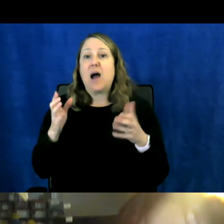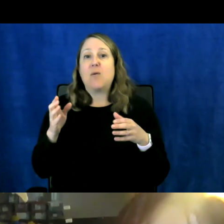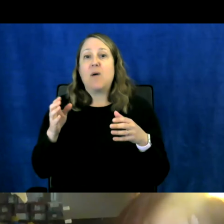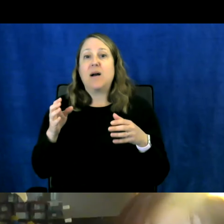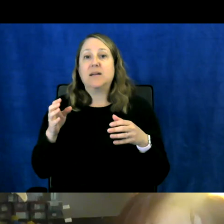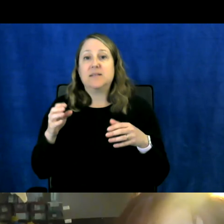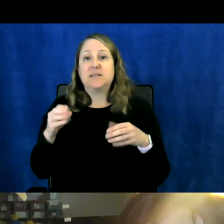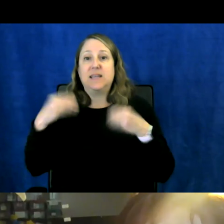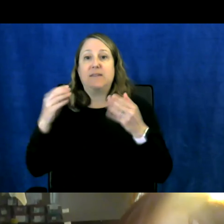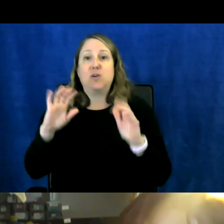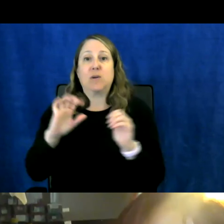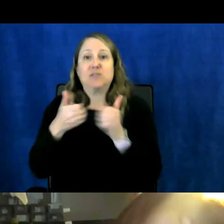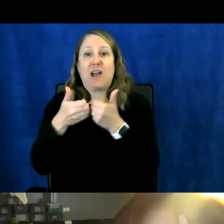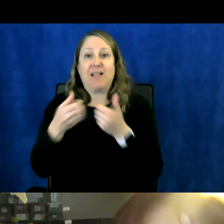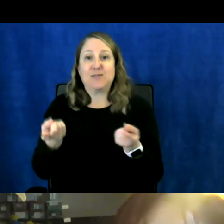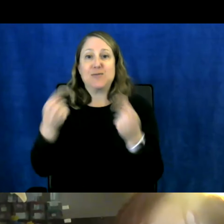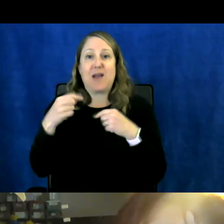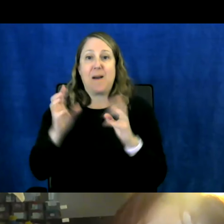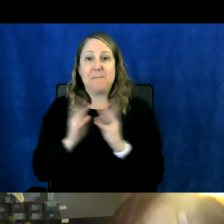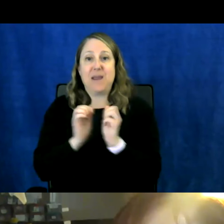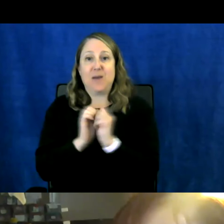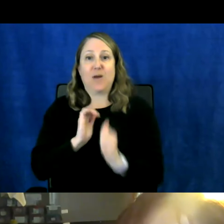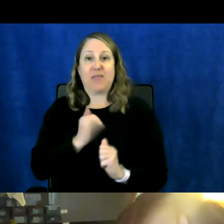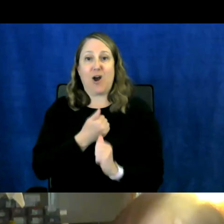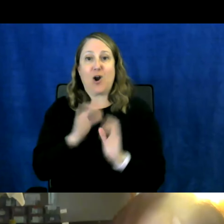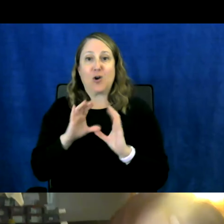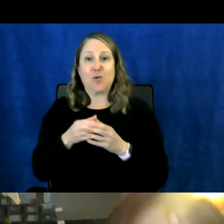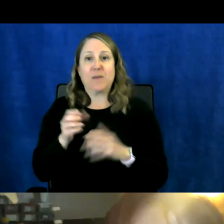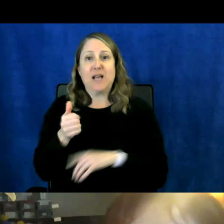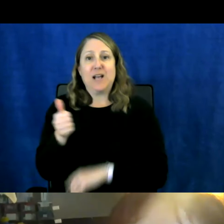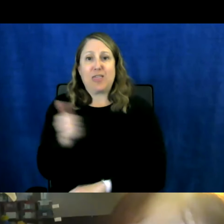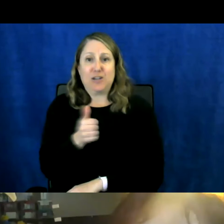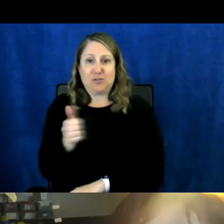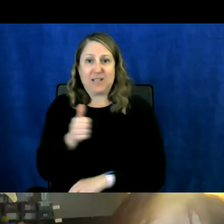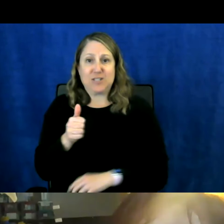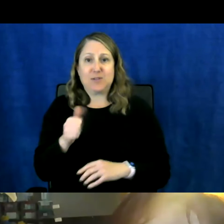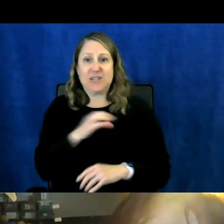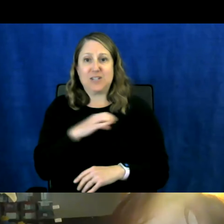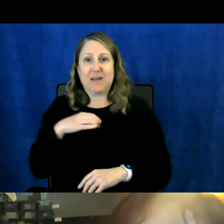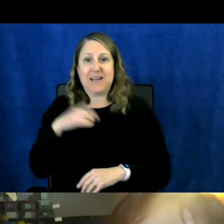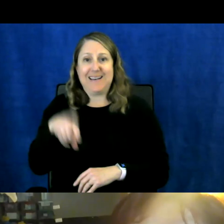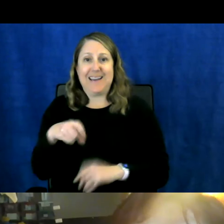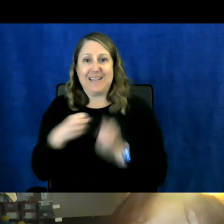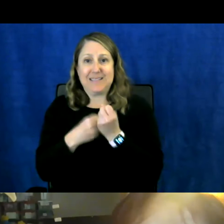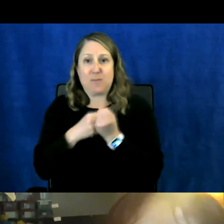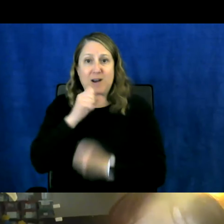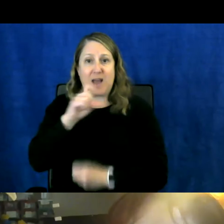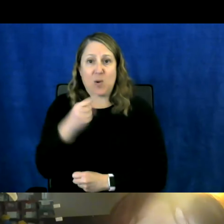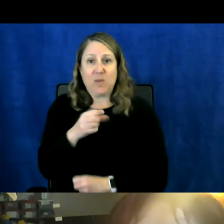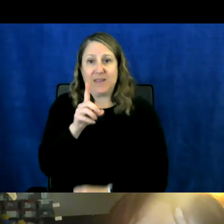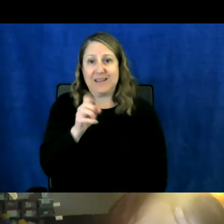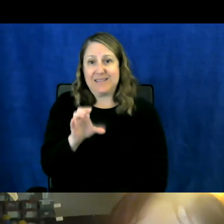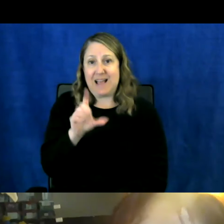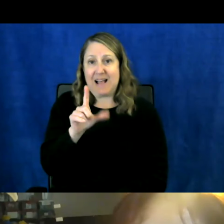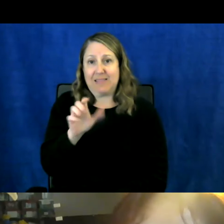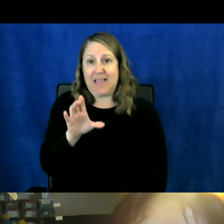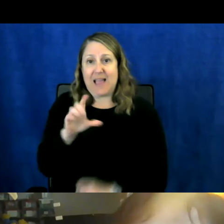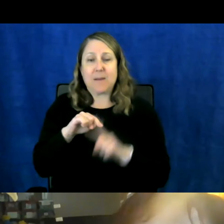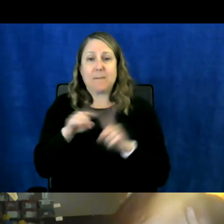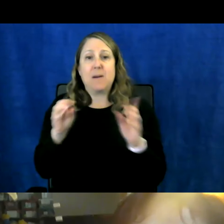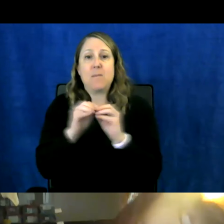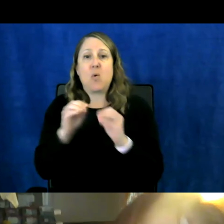us in our group. The Transportation Committee needs support from not only DACLAC, but more members of the